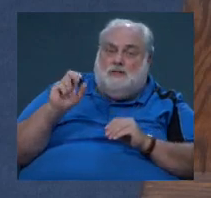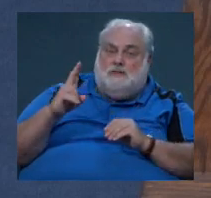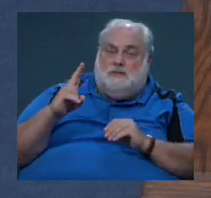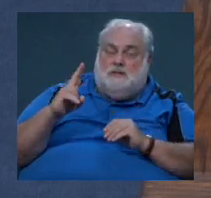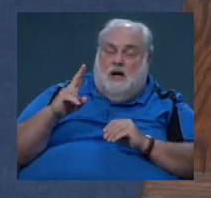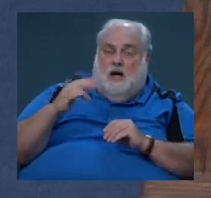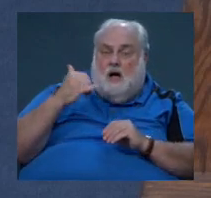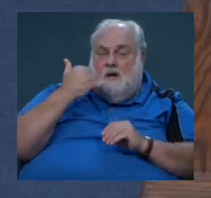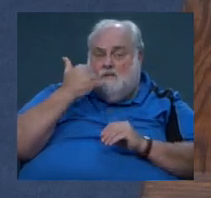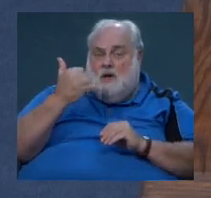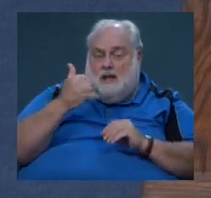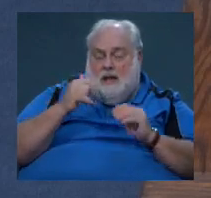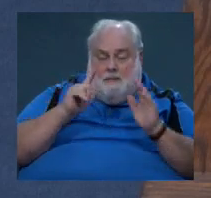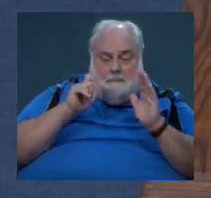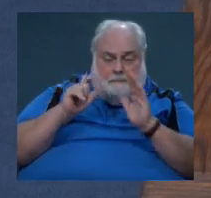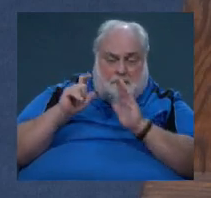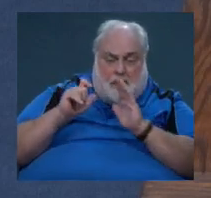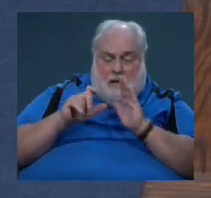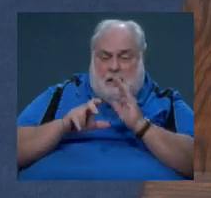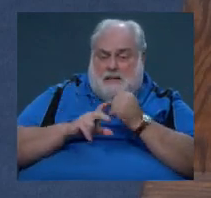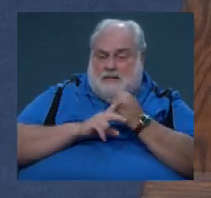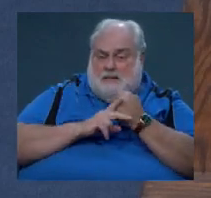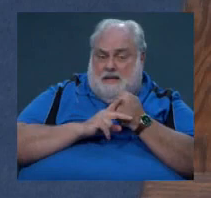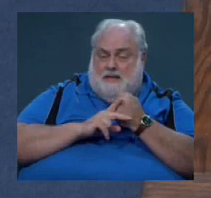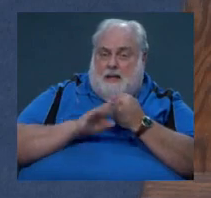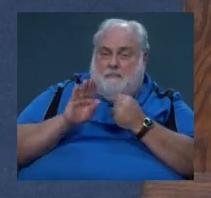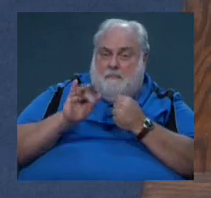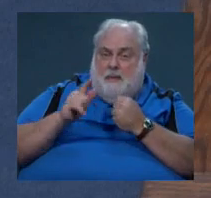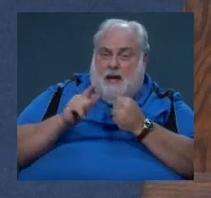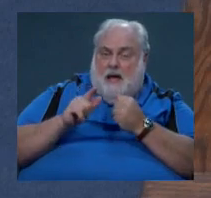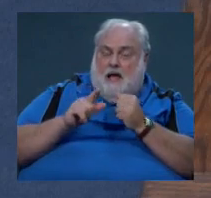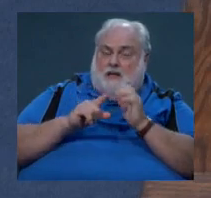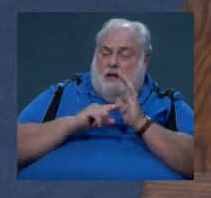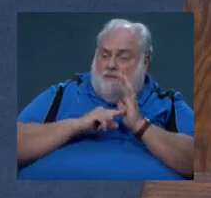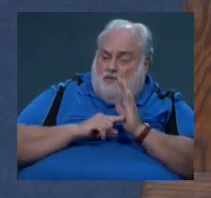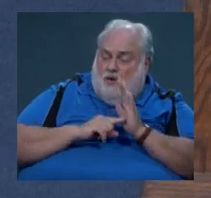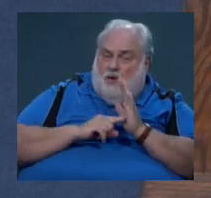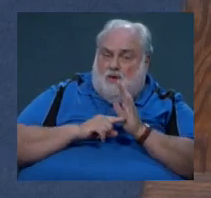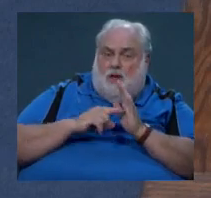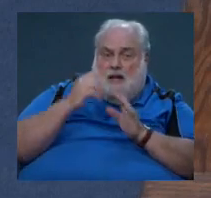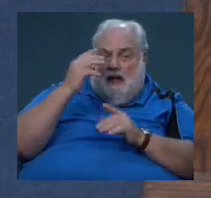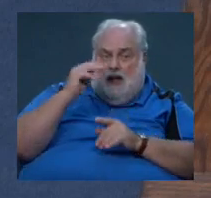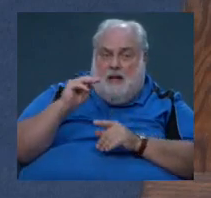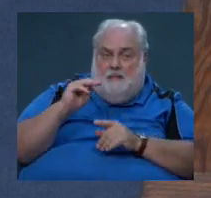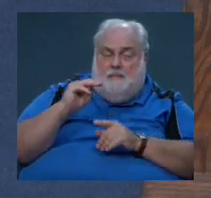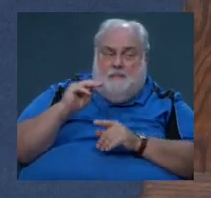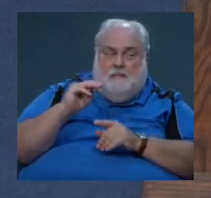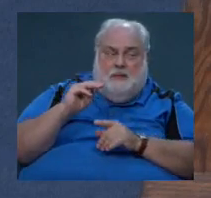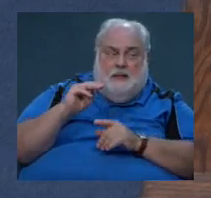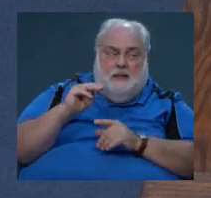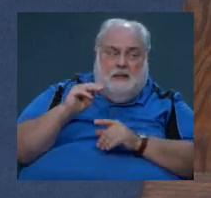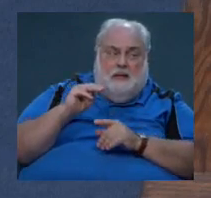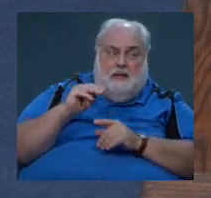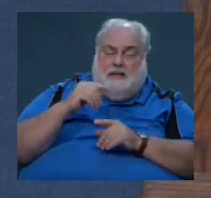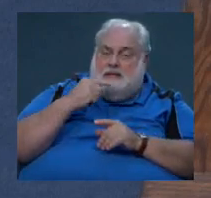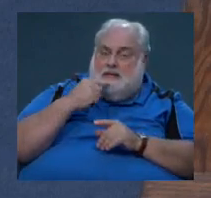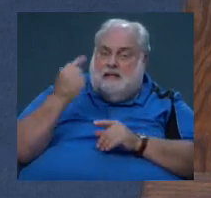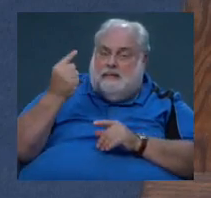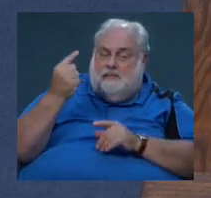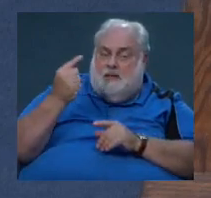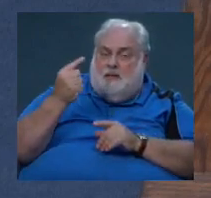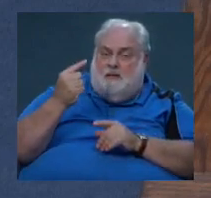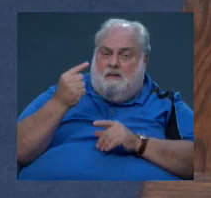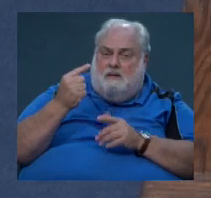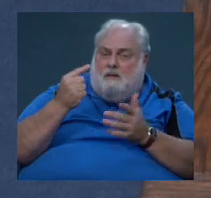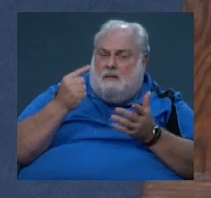him and took many pictures, have saved many bags of trash, have shown them to him. Well, it tells me to say something to him.